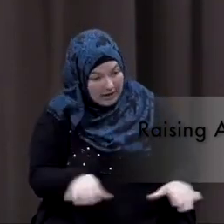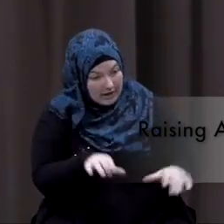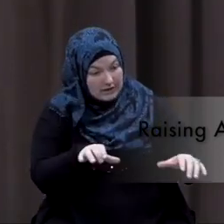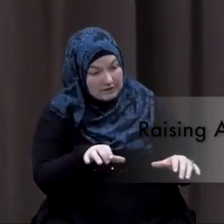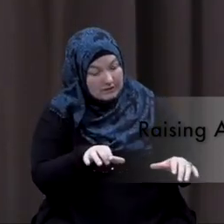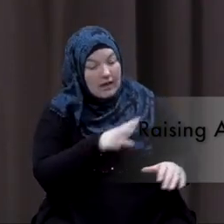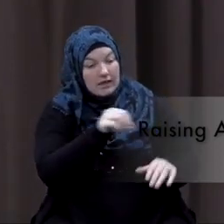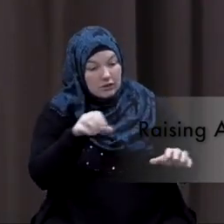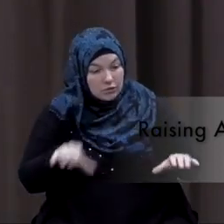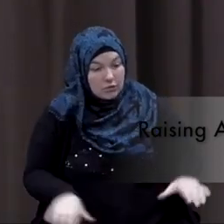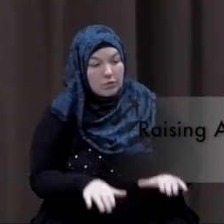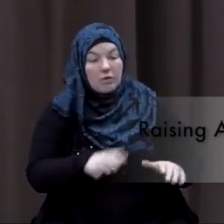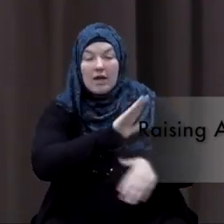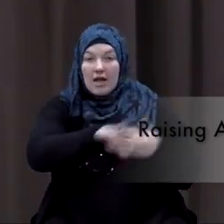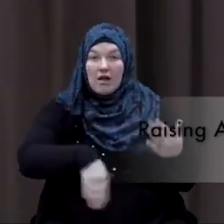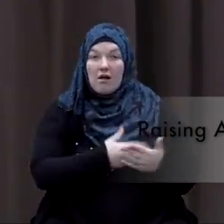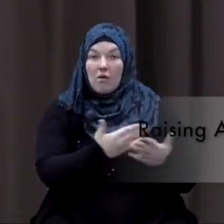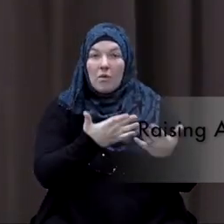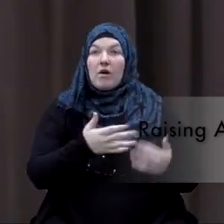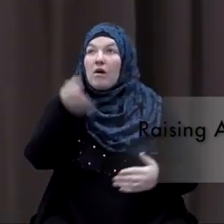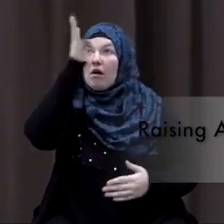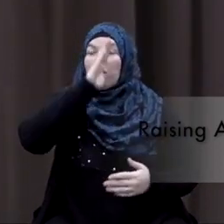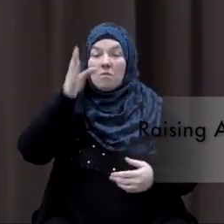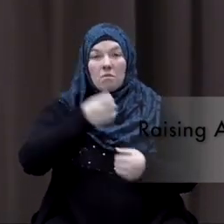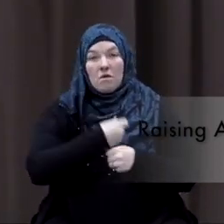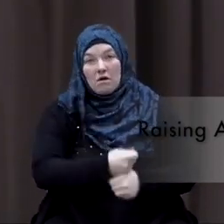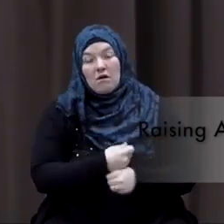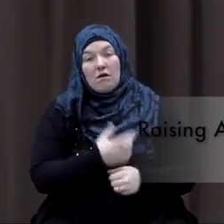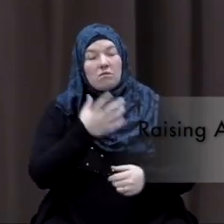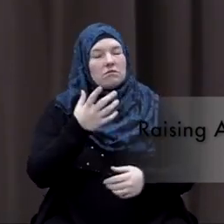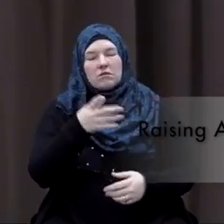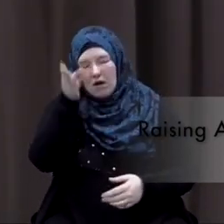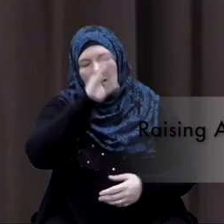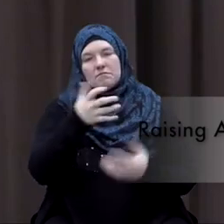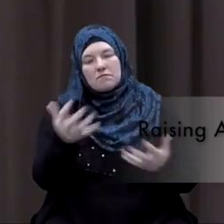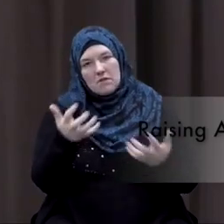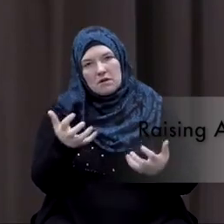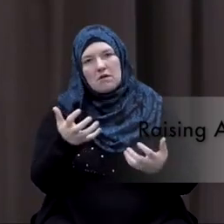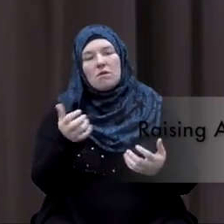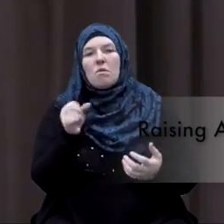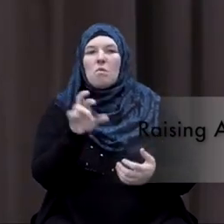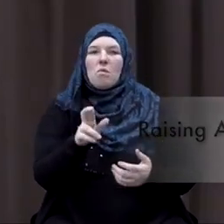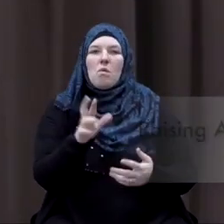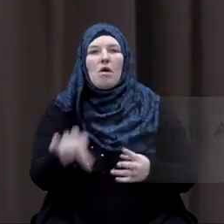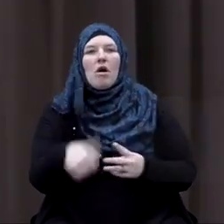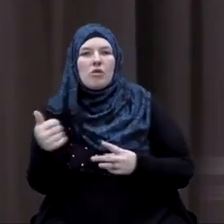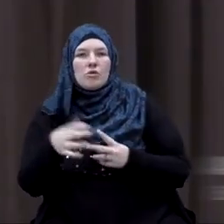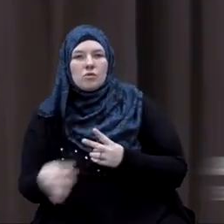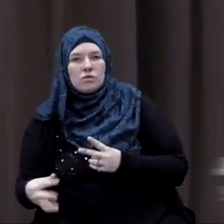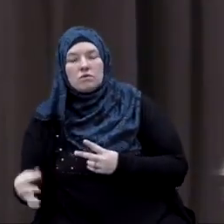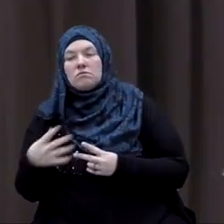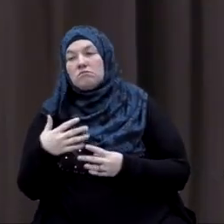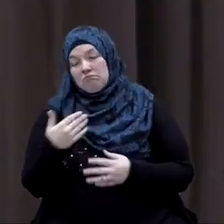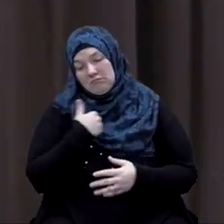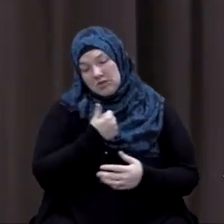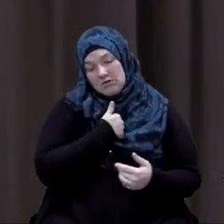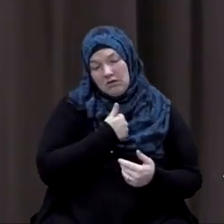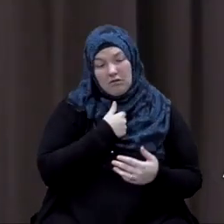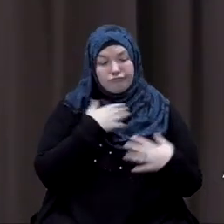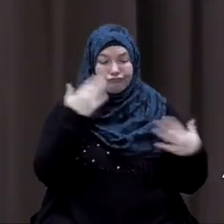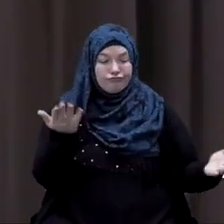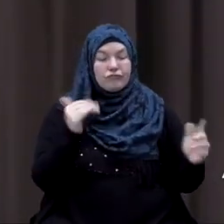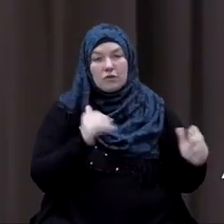and surrender to the will of Allah, or do you want to get the other choice. Allah tells